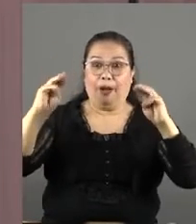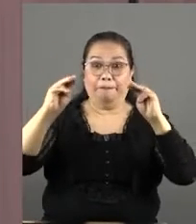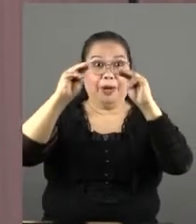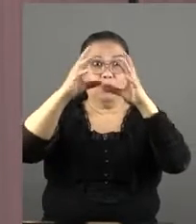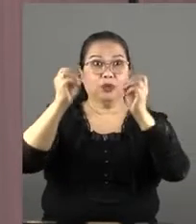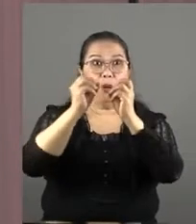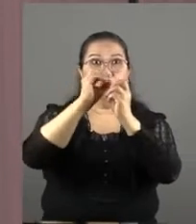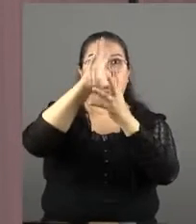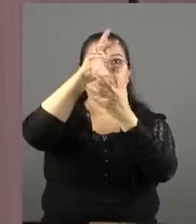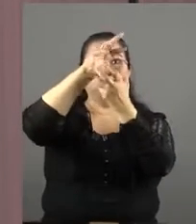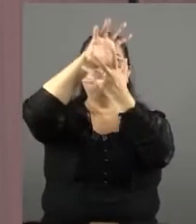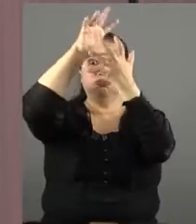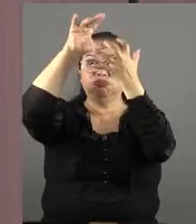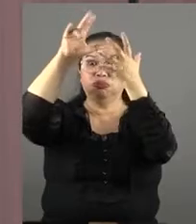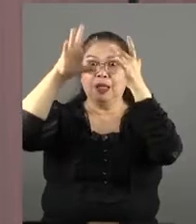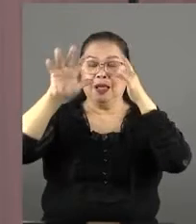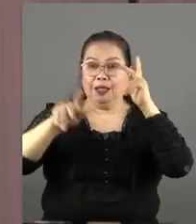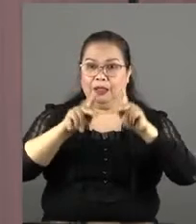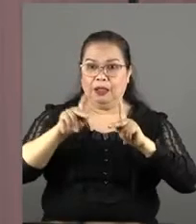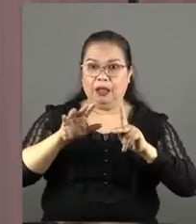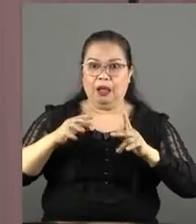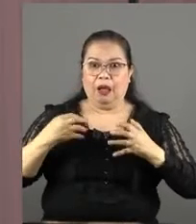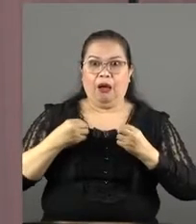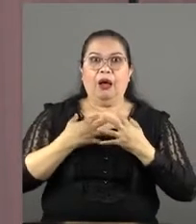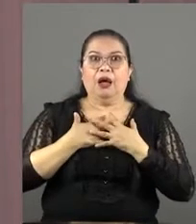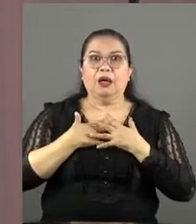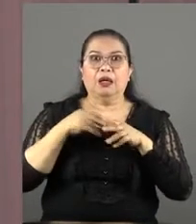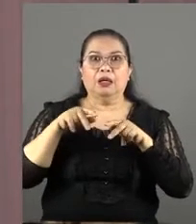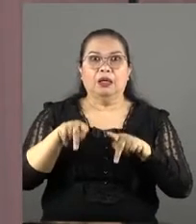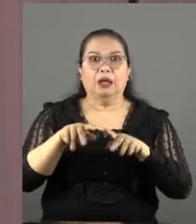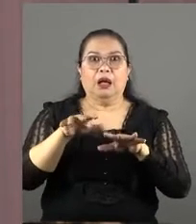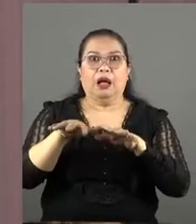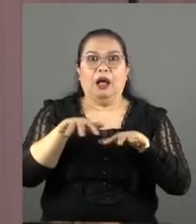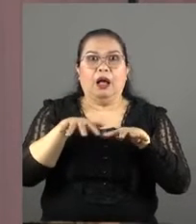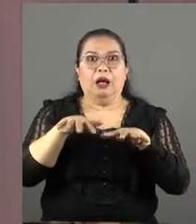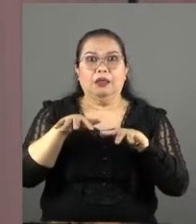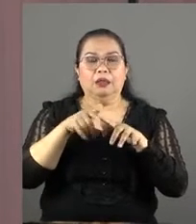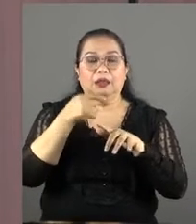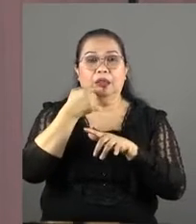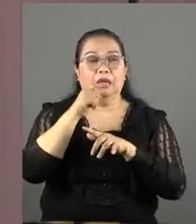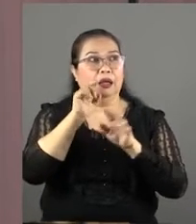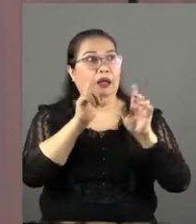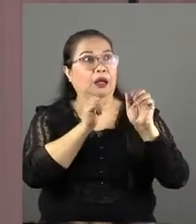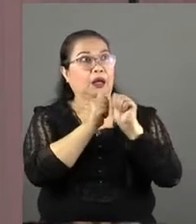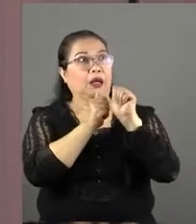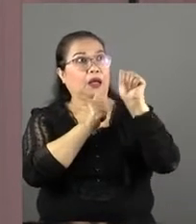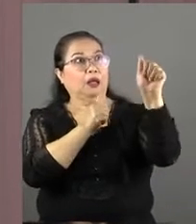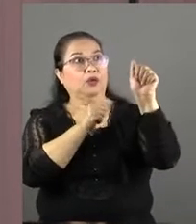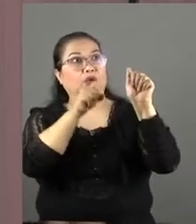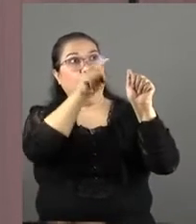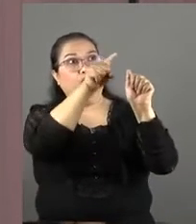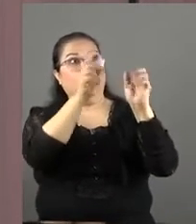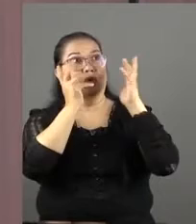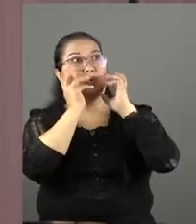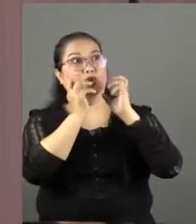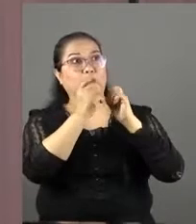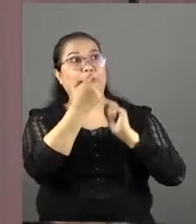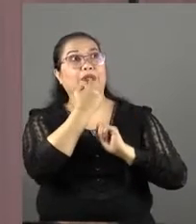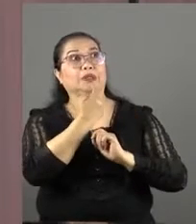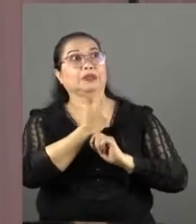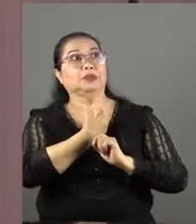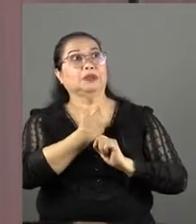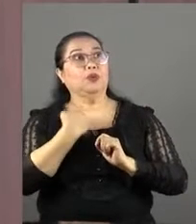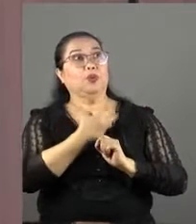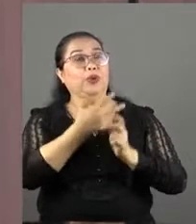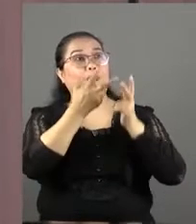the people were afraid and trembled, and they stood far off and said to Moses, you speak to us and we